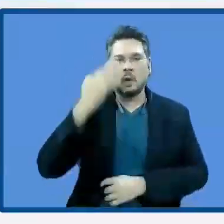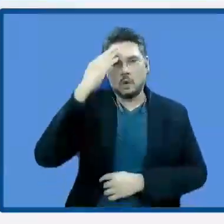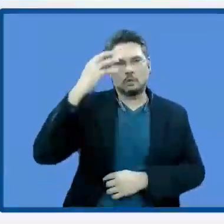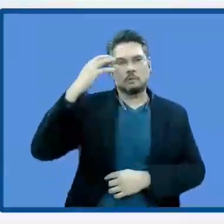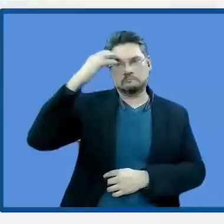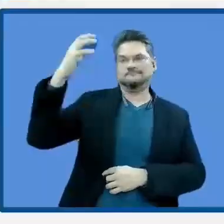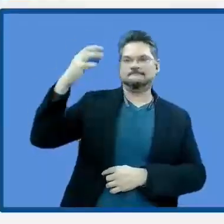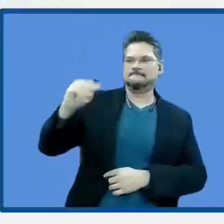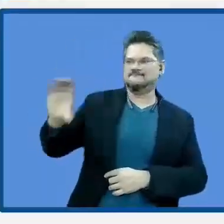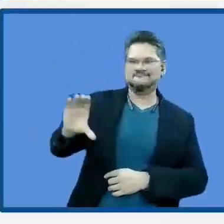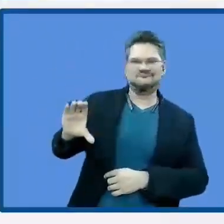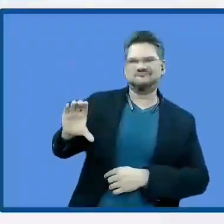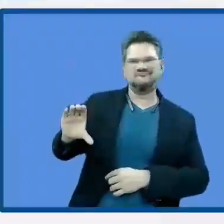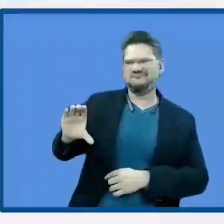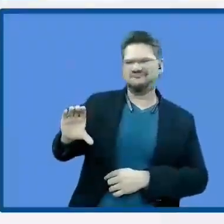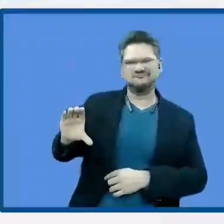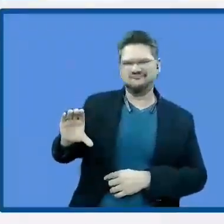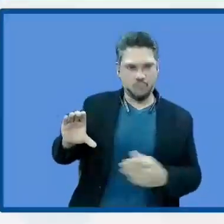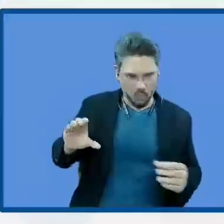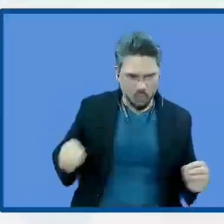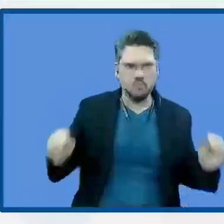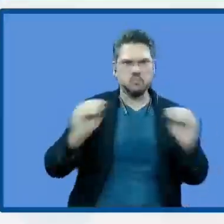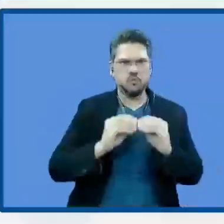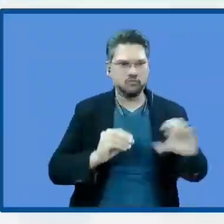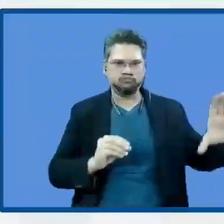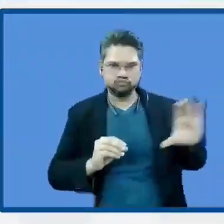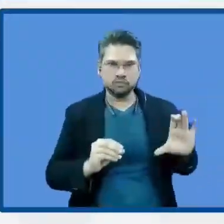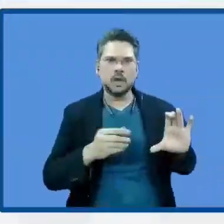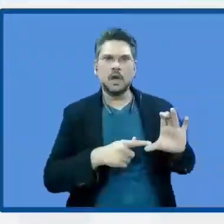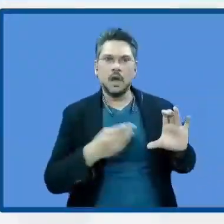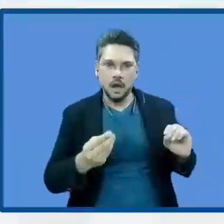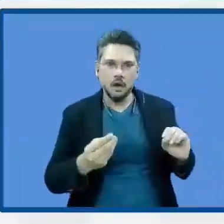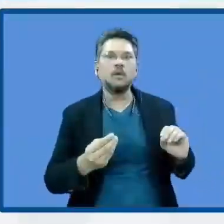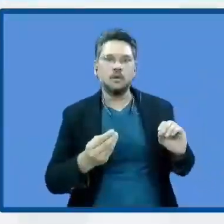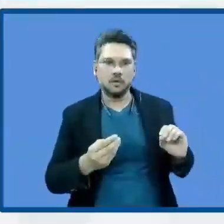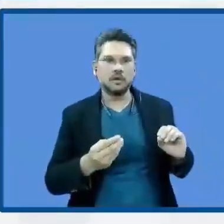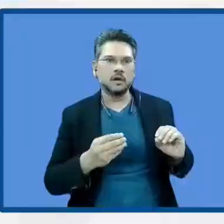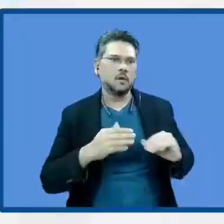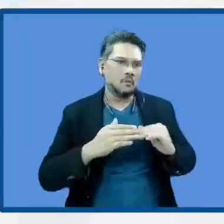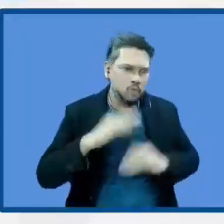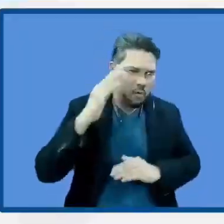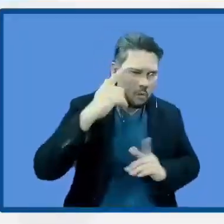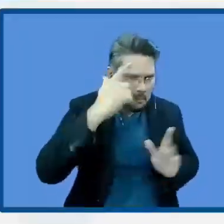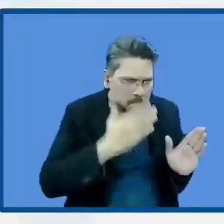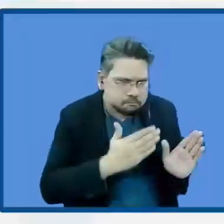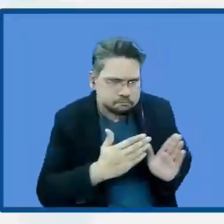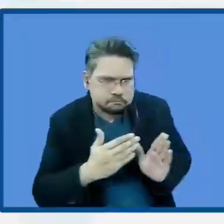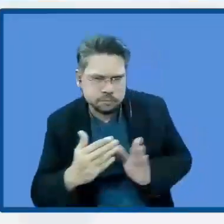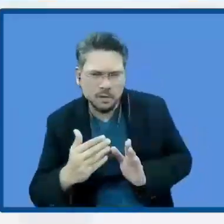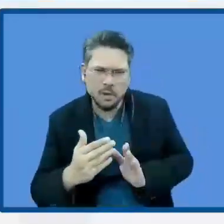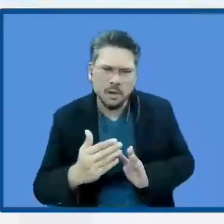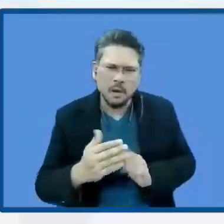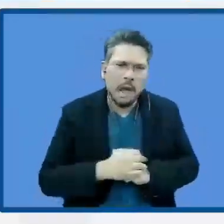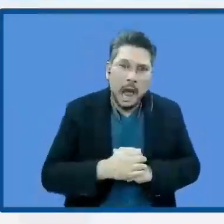able to get better results also with planning, not just on the short run, but